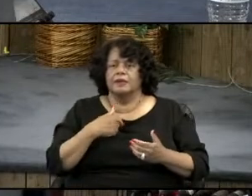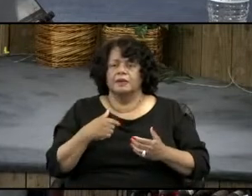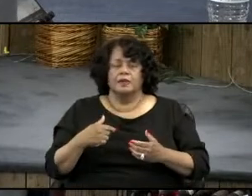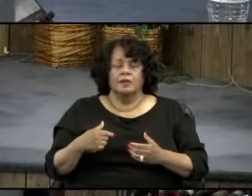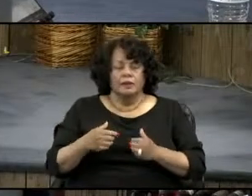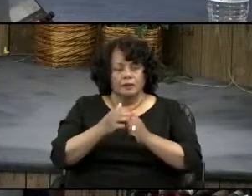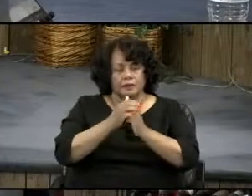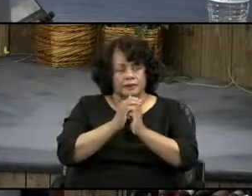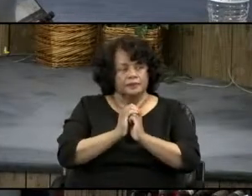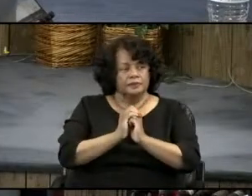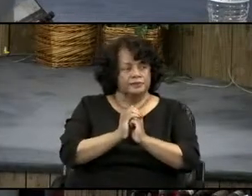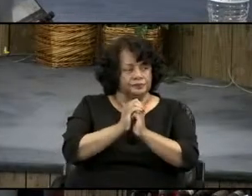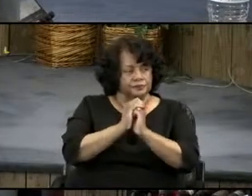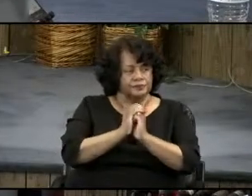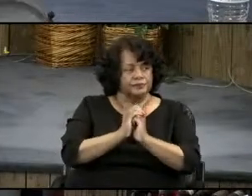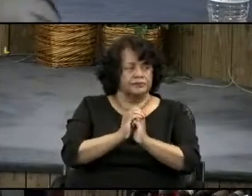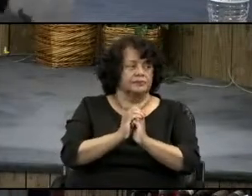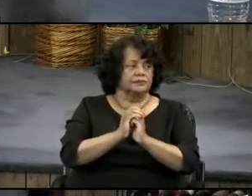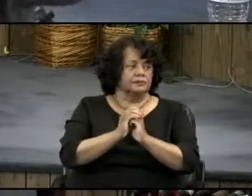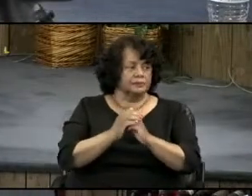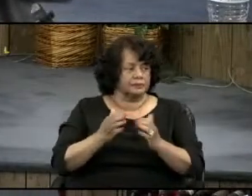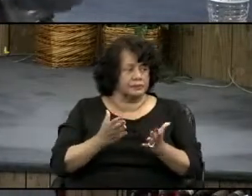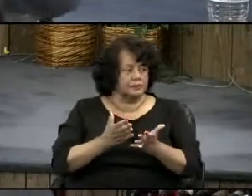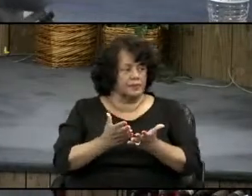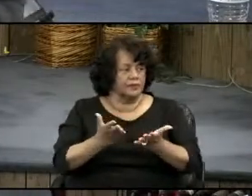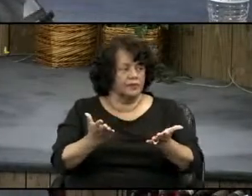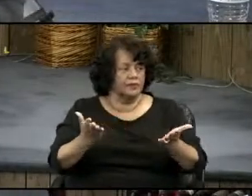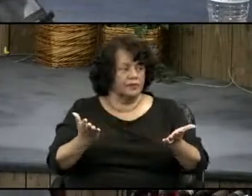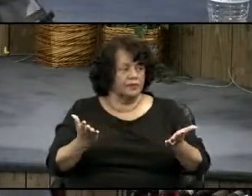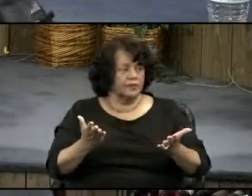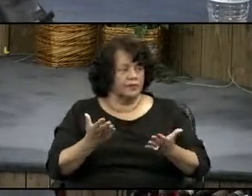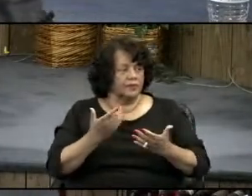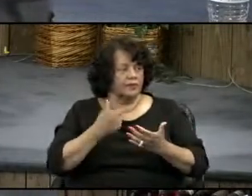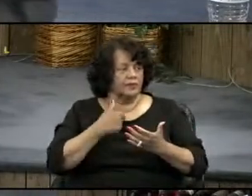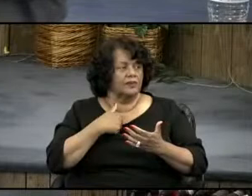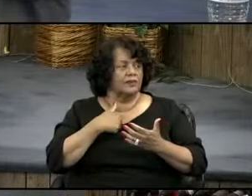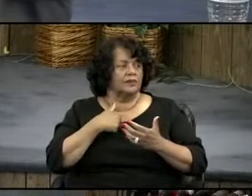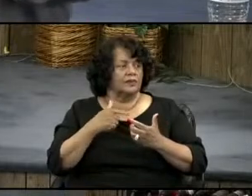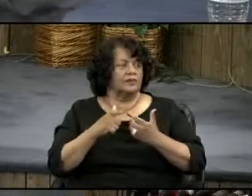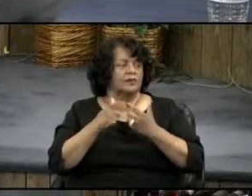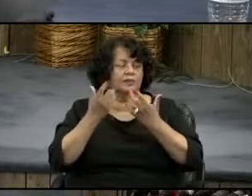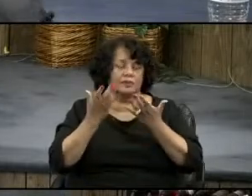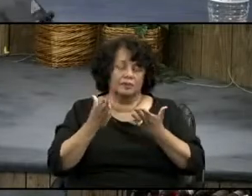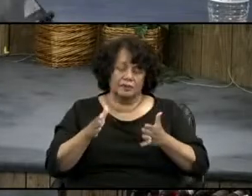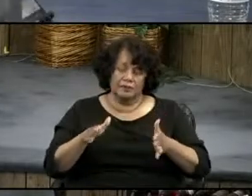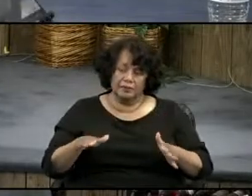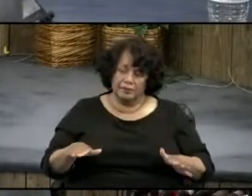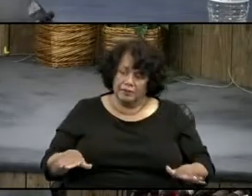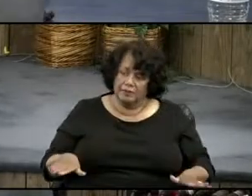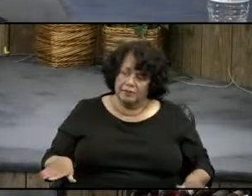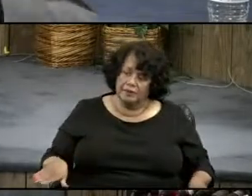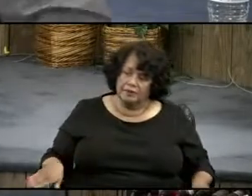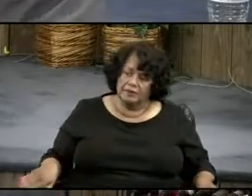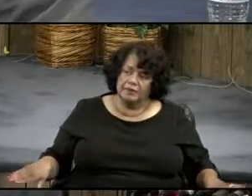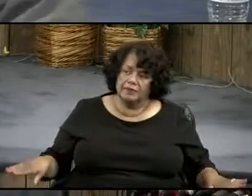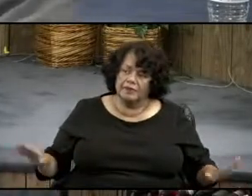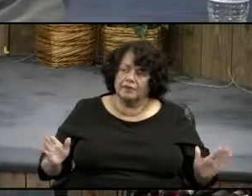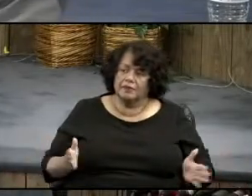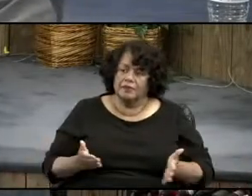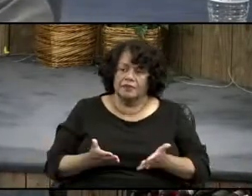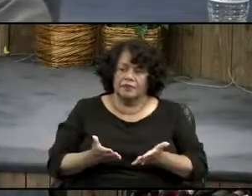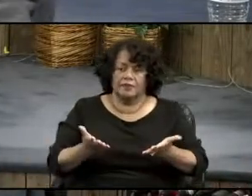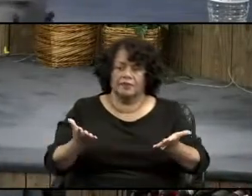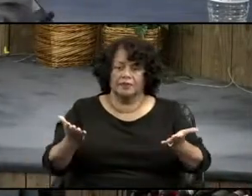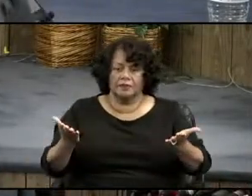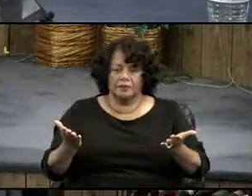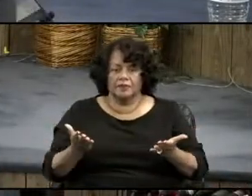Here I am to worship. Come on and tell them, here I am to bow down. Father,